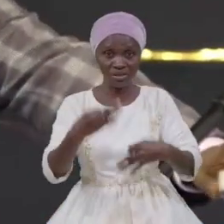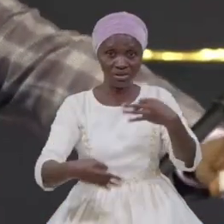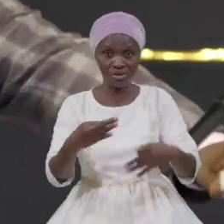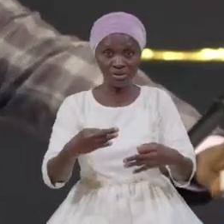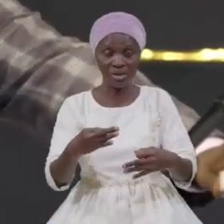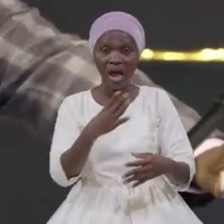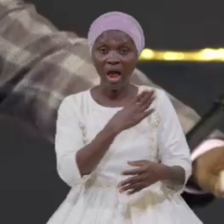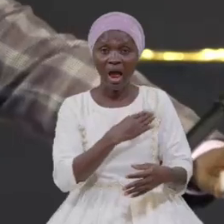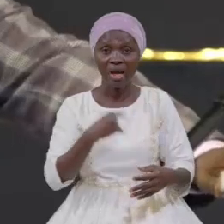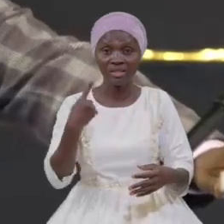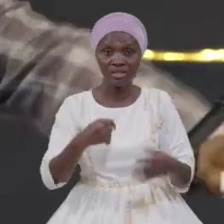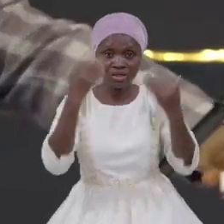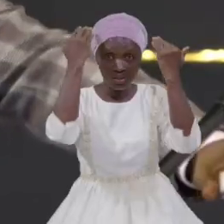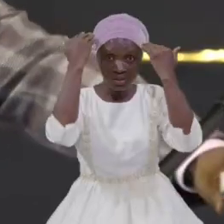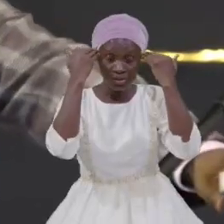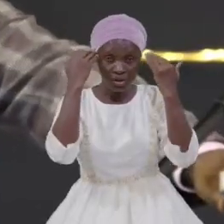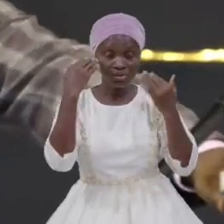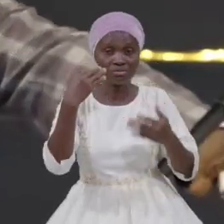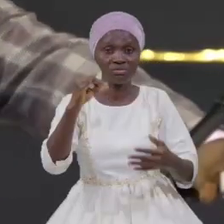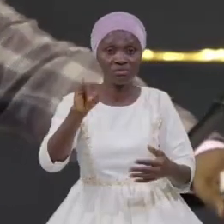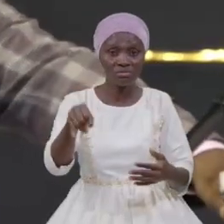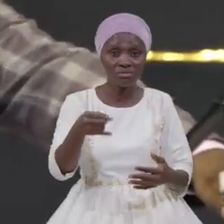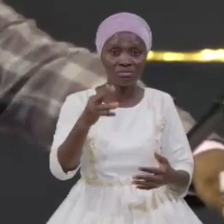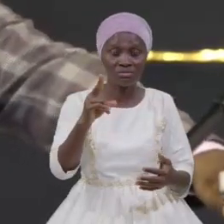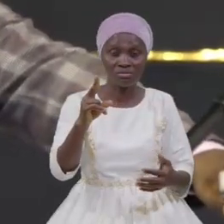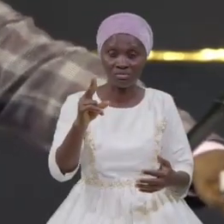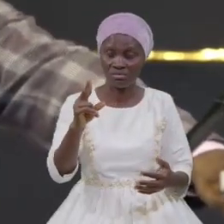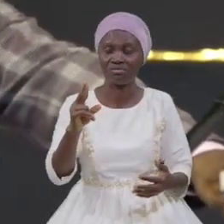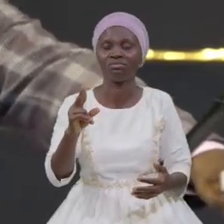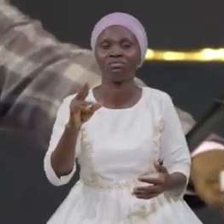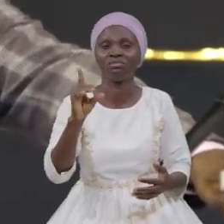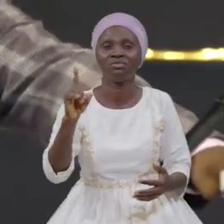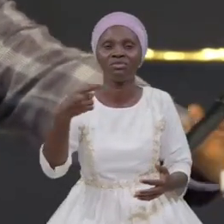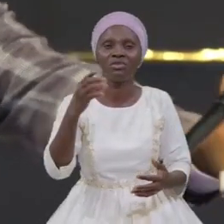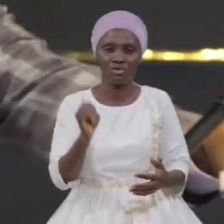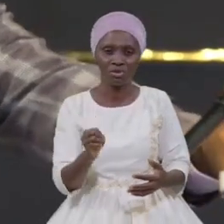The judge will not be saying, whose son are you? Whose daughter are you?